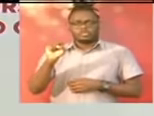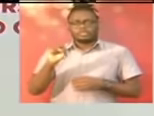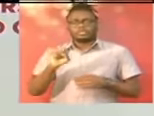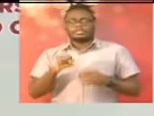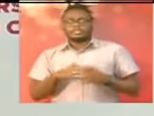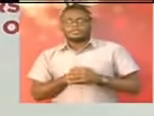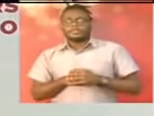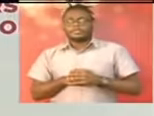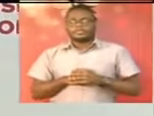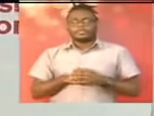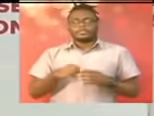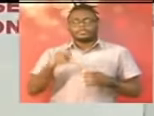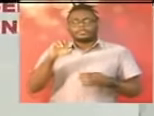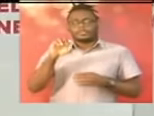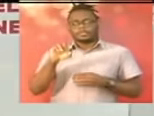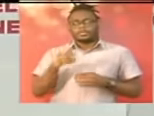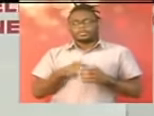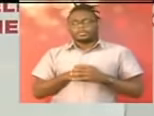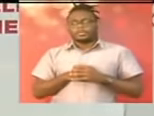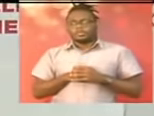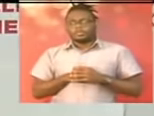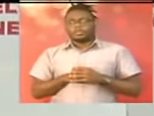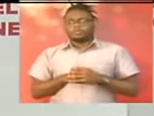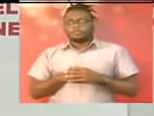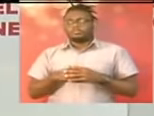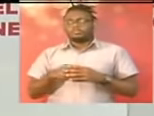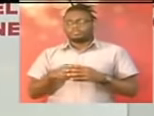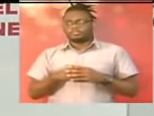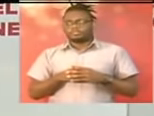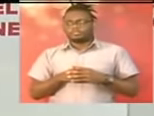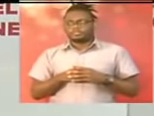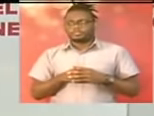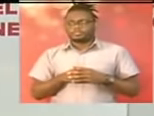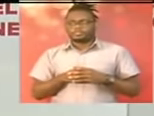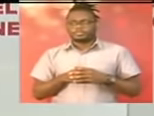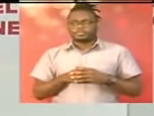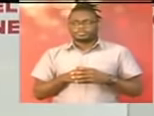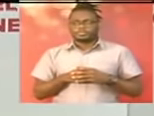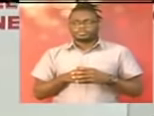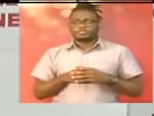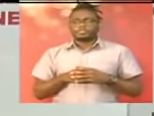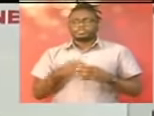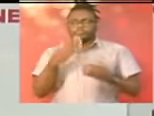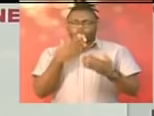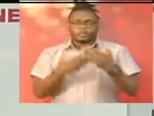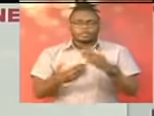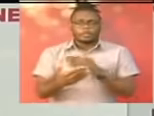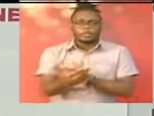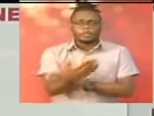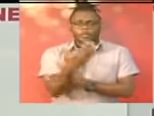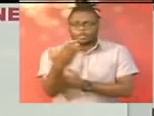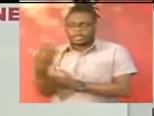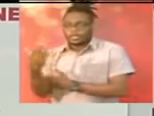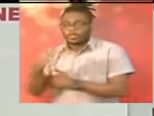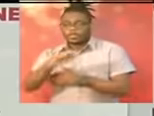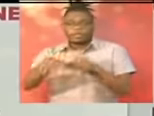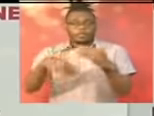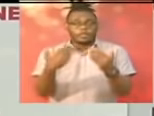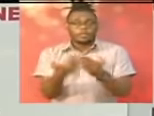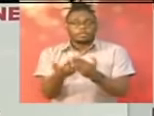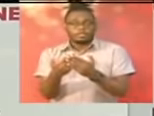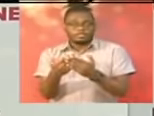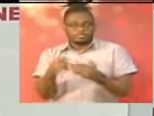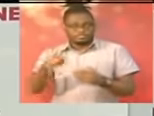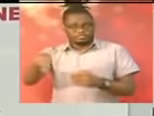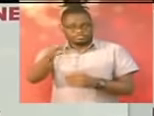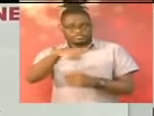Thank you very much. Dr. Hines, Mr. Khan, Mr. Alexander, members of the media, members of the listening and viewing audience, good